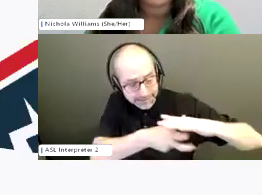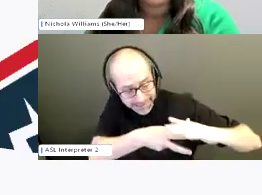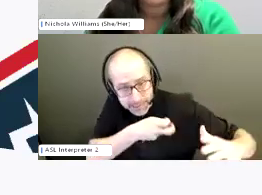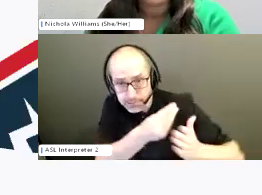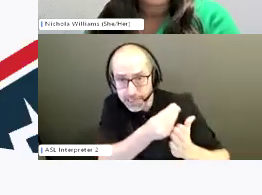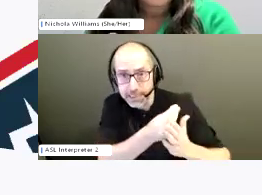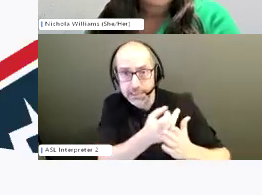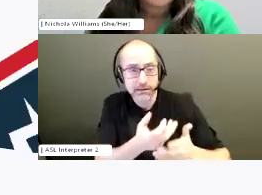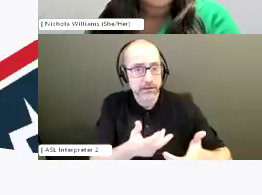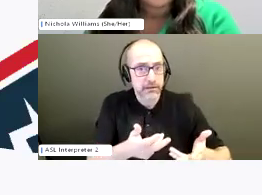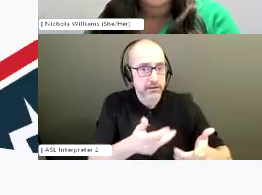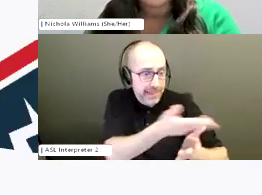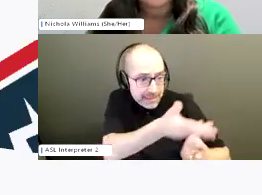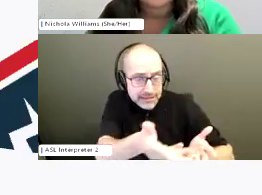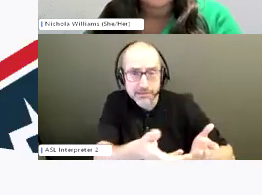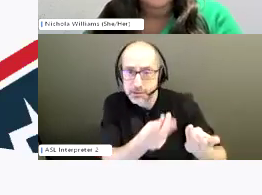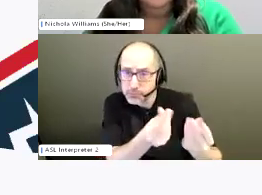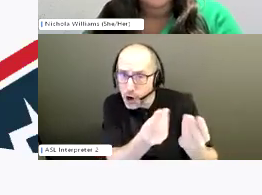property, coercing or,